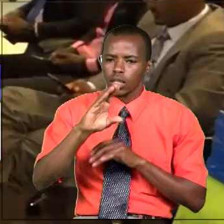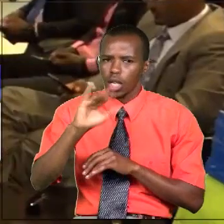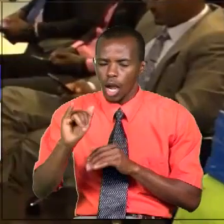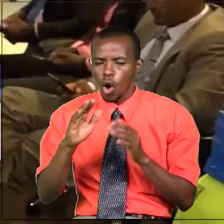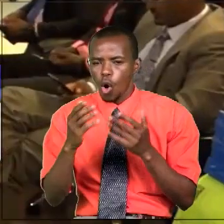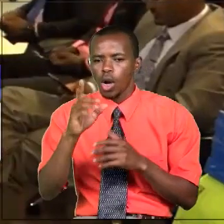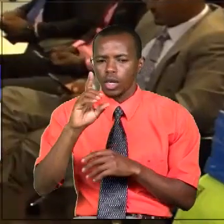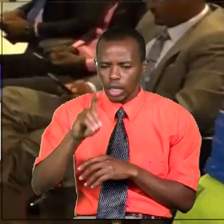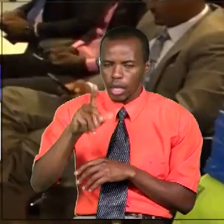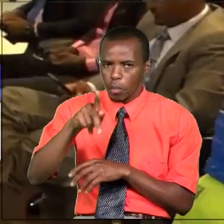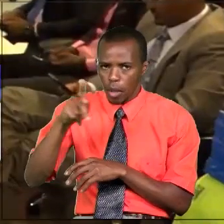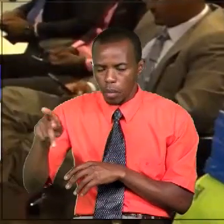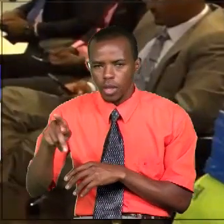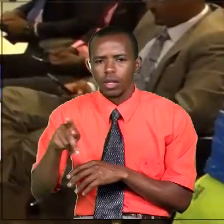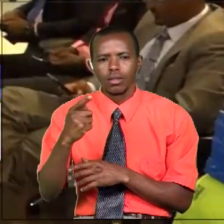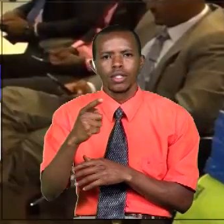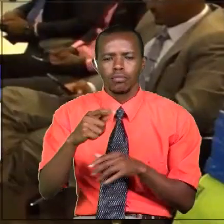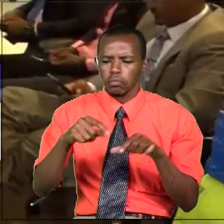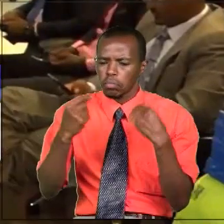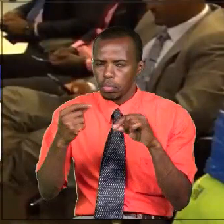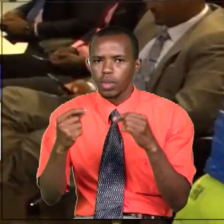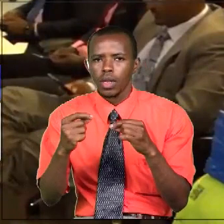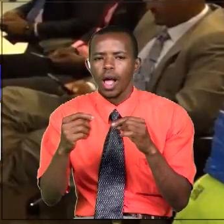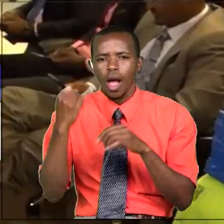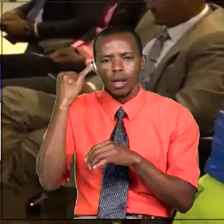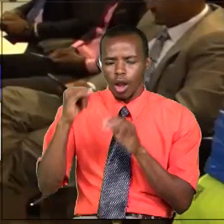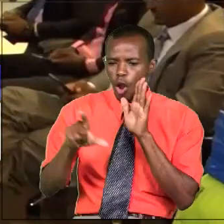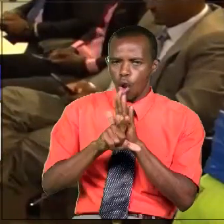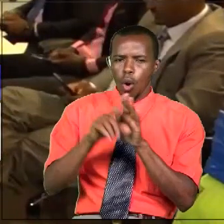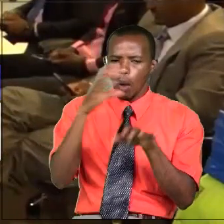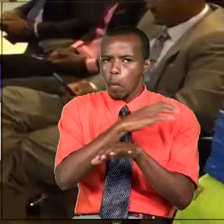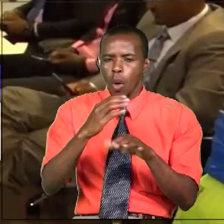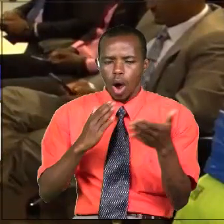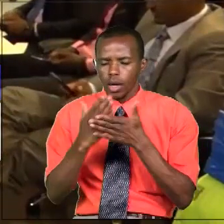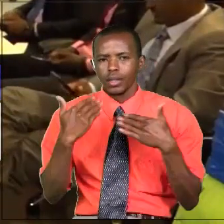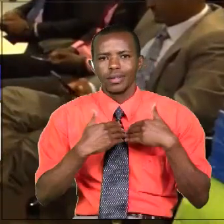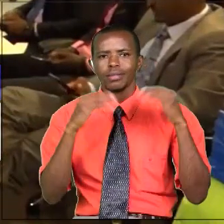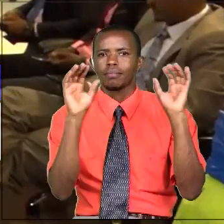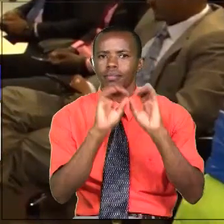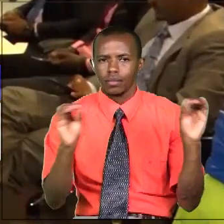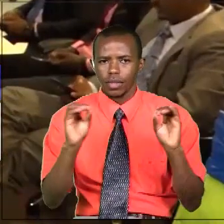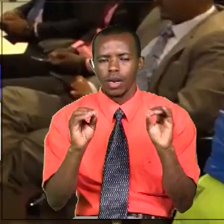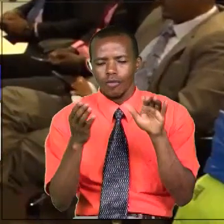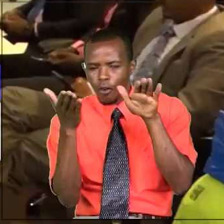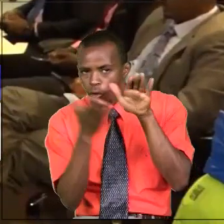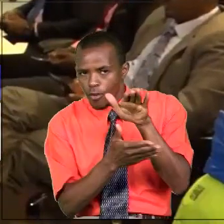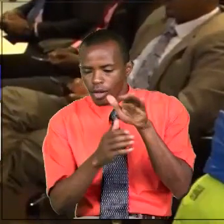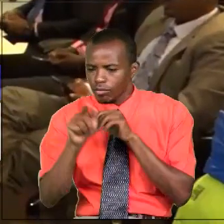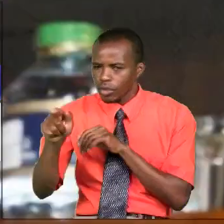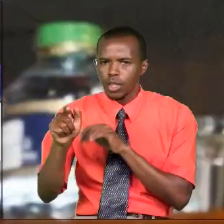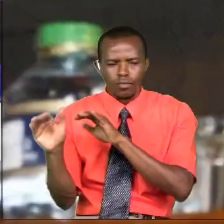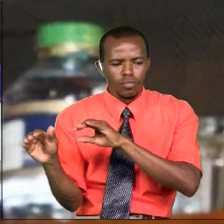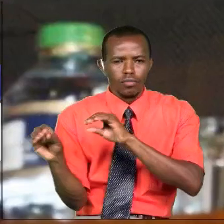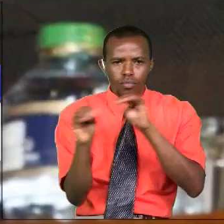to remove Mulu violates the doctrine of separation of powers, as they have no right to do so. It's on record that Mulu moved to